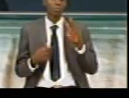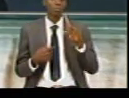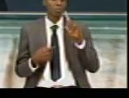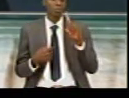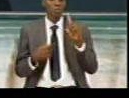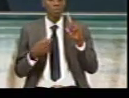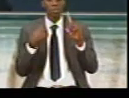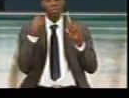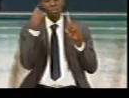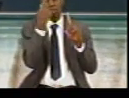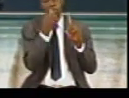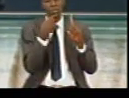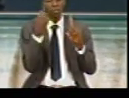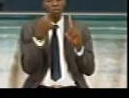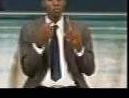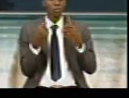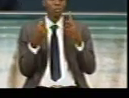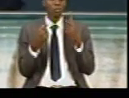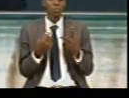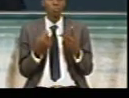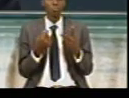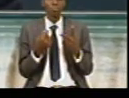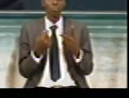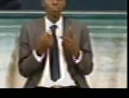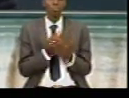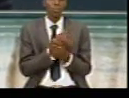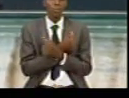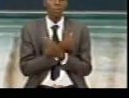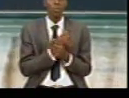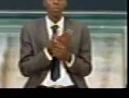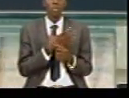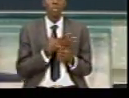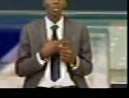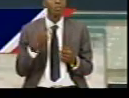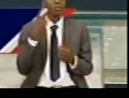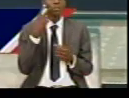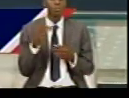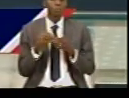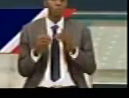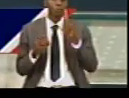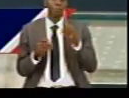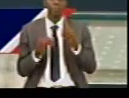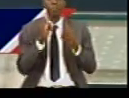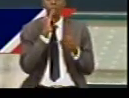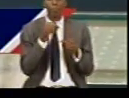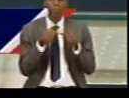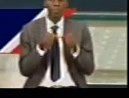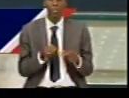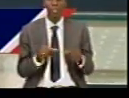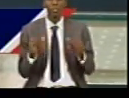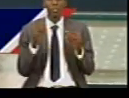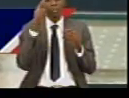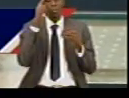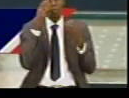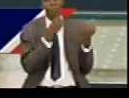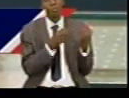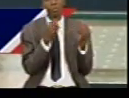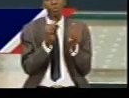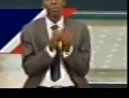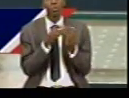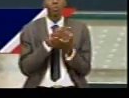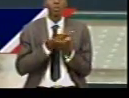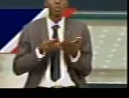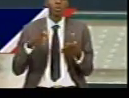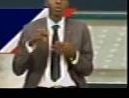love, and hope. Number one is abiding faith with purity of heart.